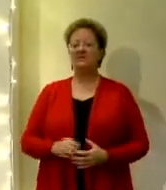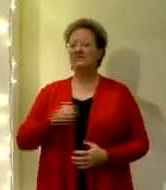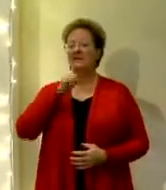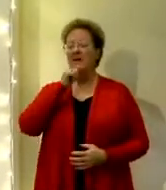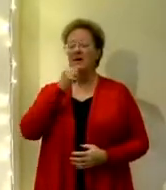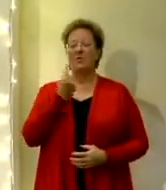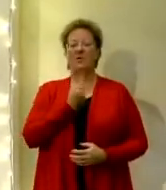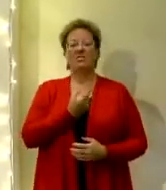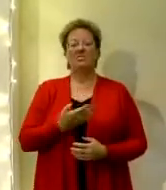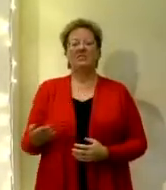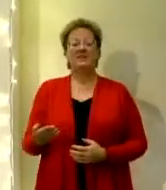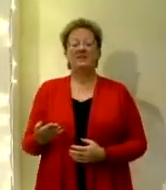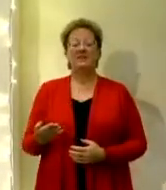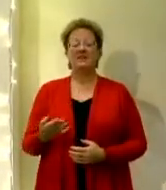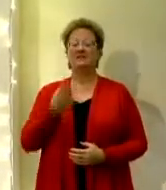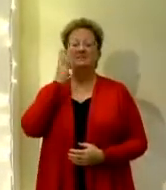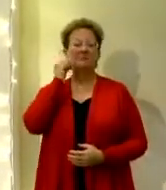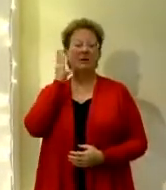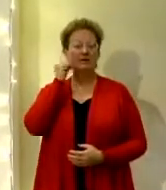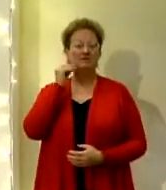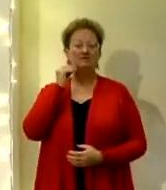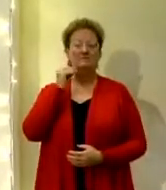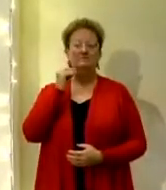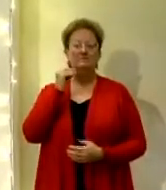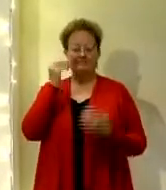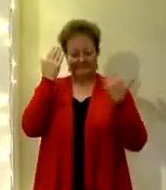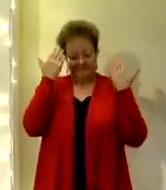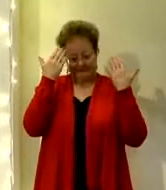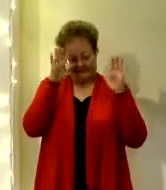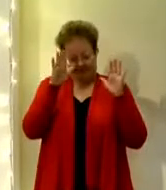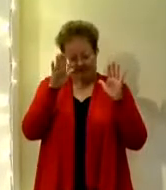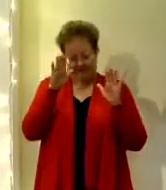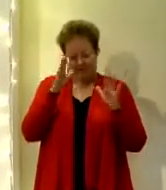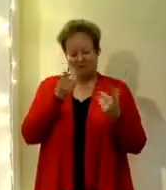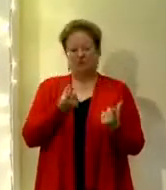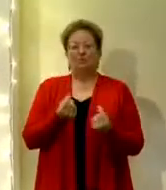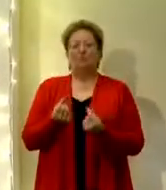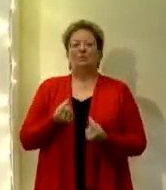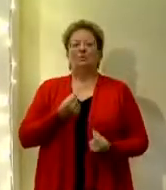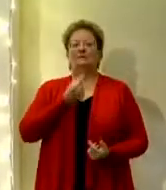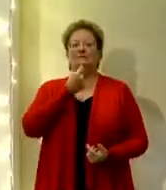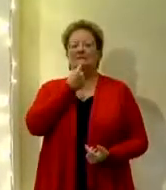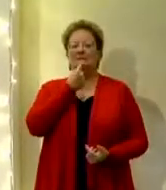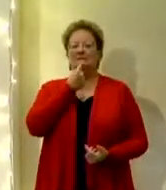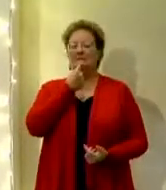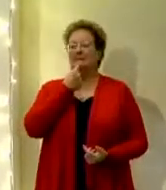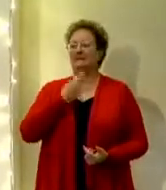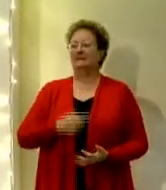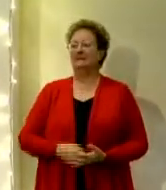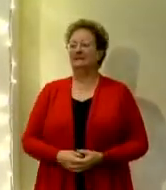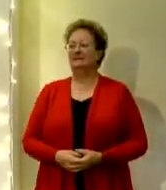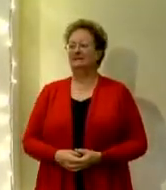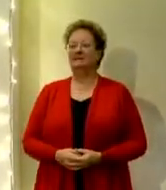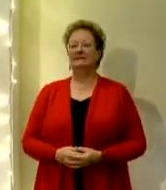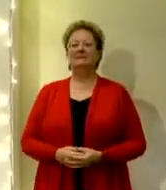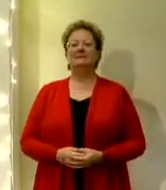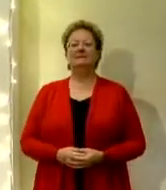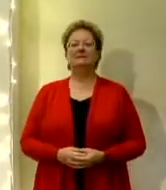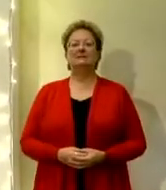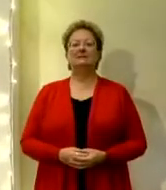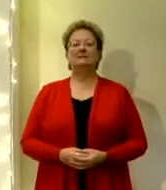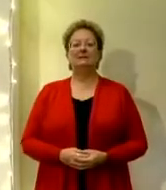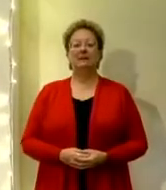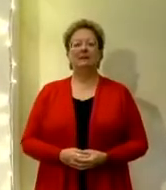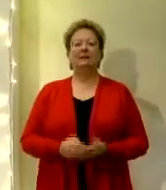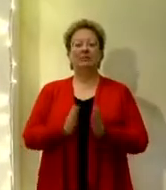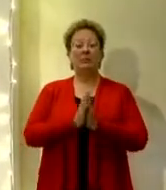to George and what he was going through in his life, and I didn't know what to do. And in such instances, Grant, here's what I do. I just pray. So